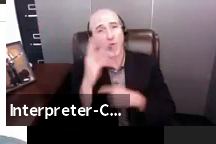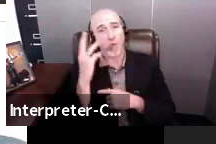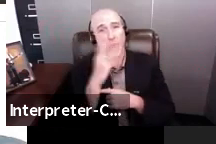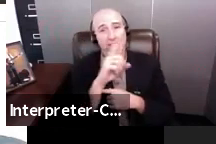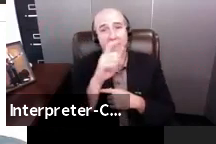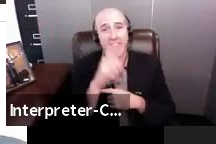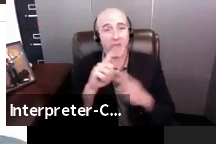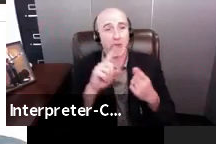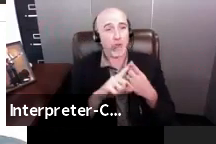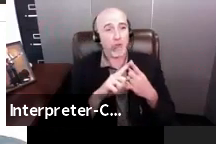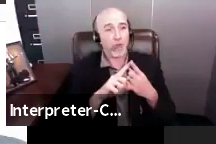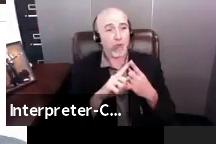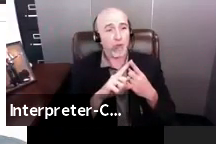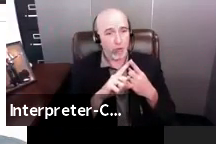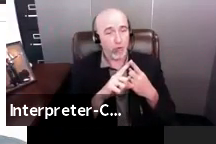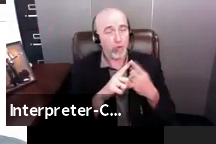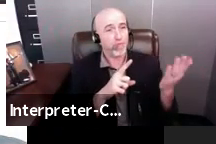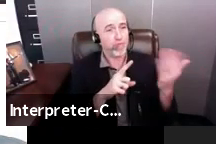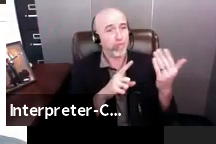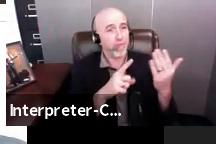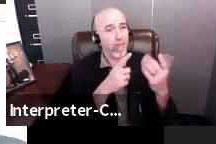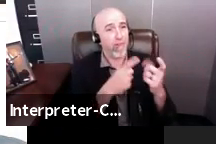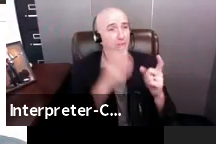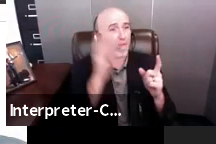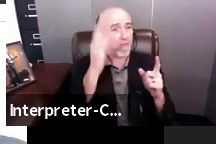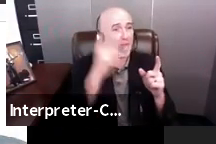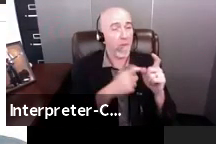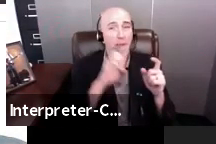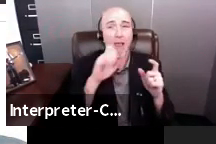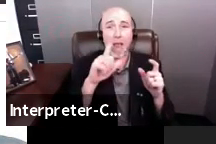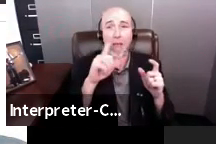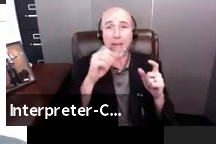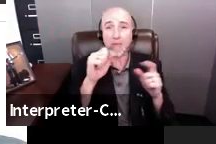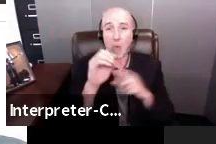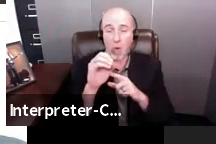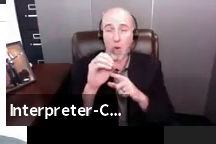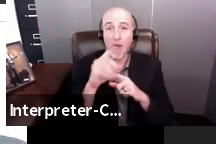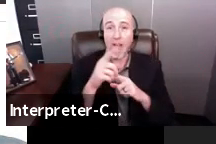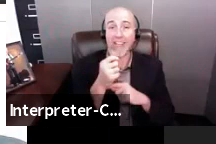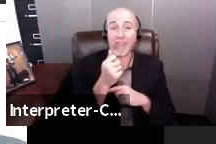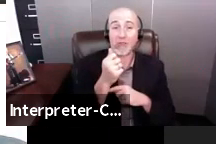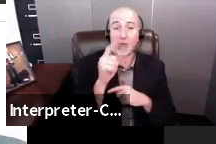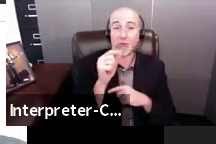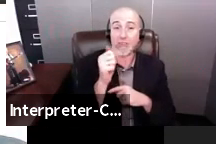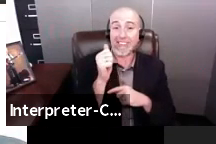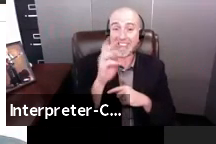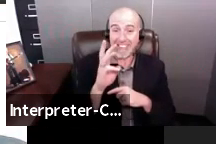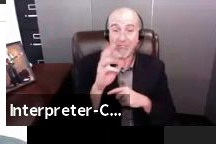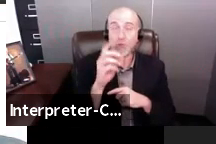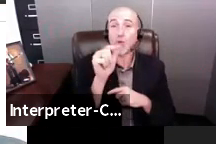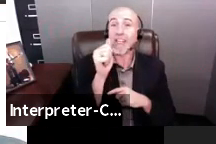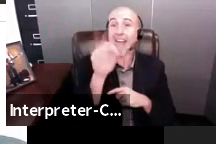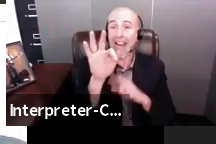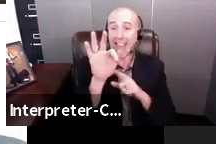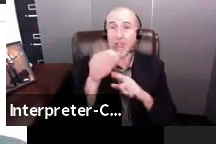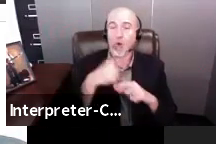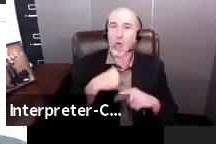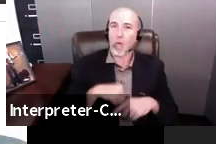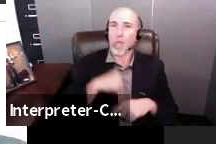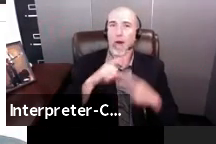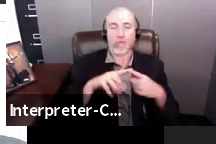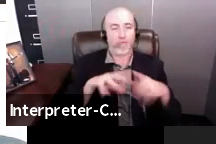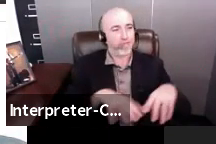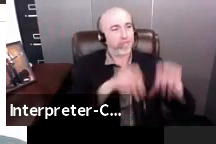hear from the city of El Paso. In 2019, the Governor's Committee was proud to hold one of our meetings and our Lex Fridman